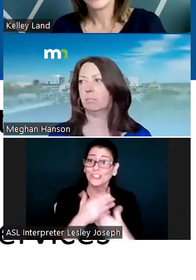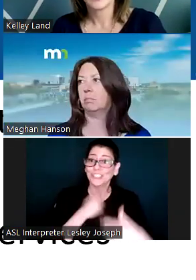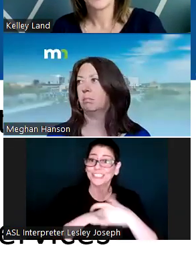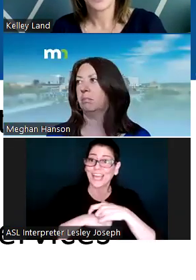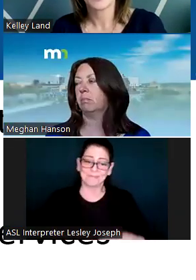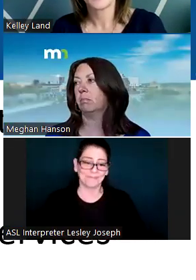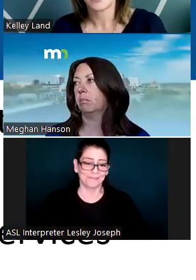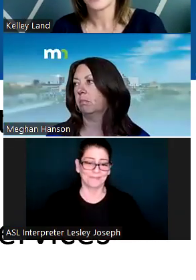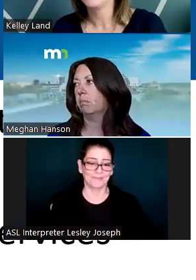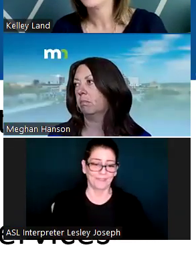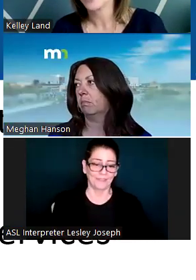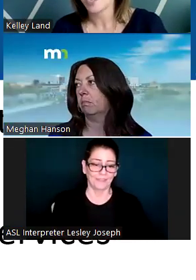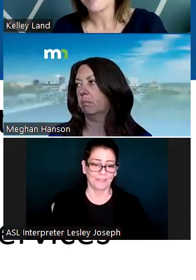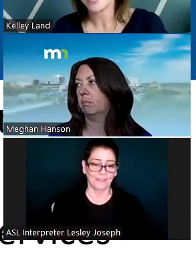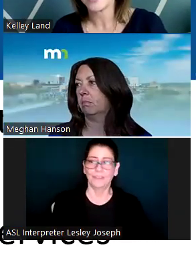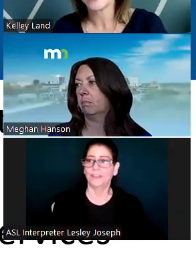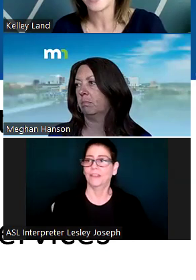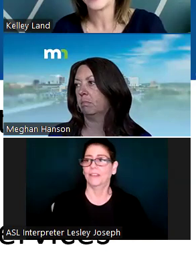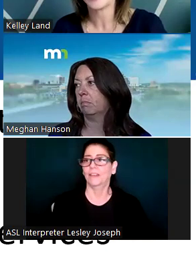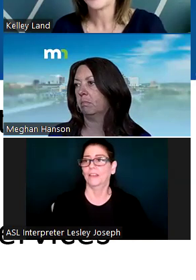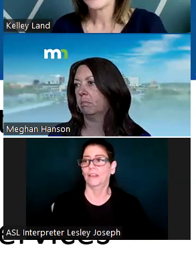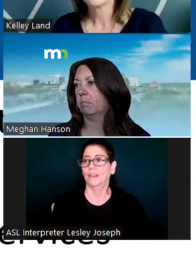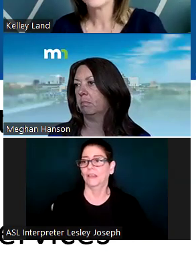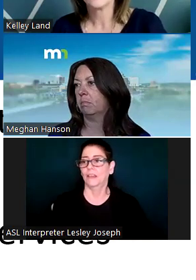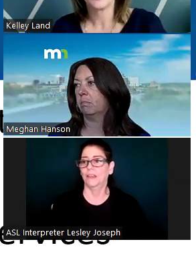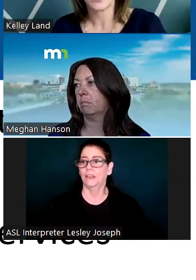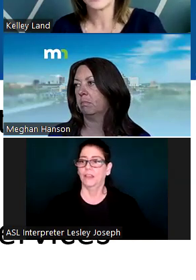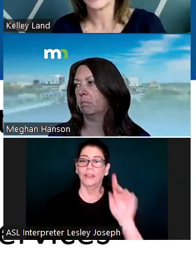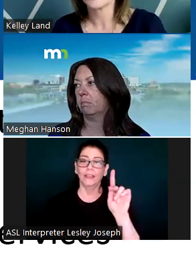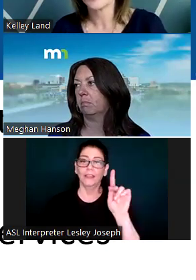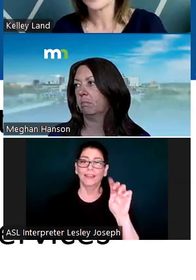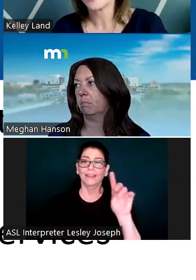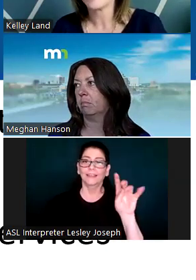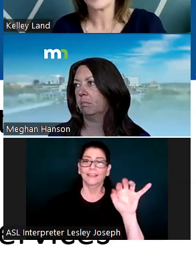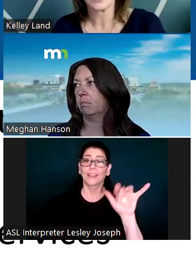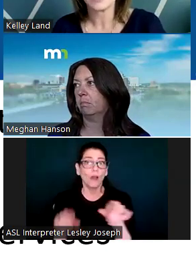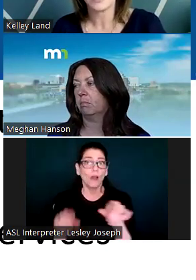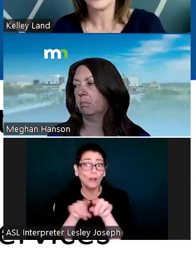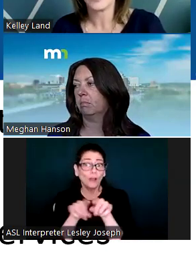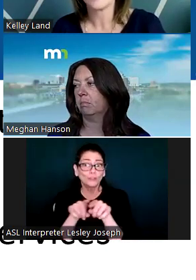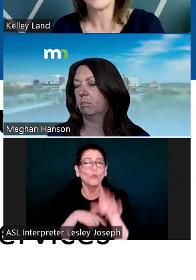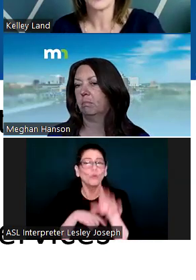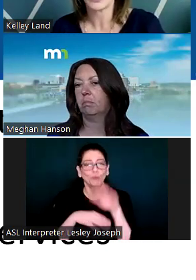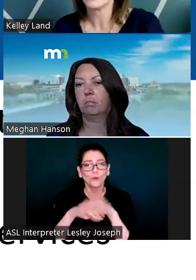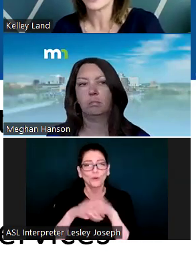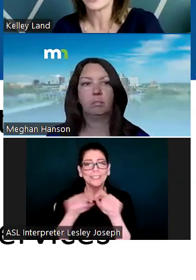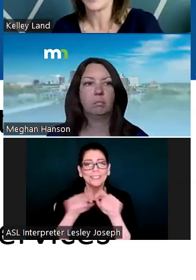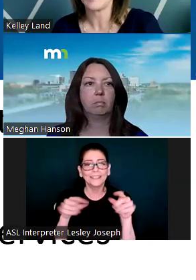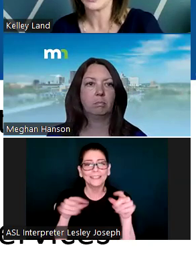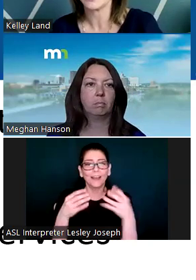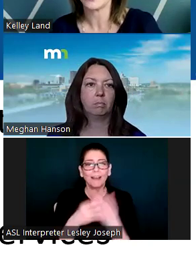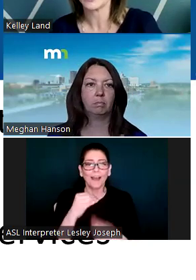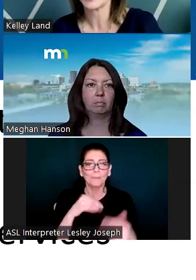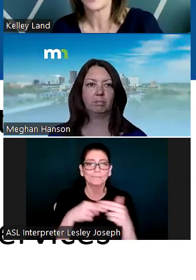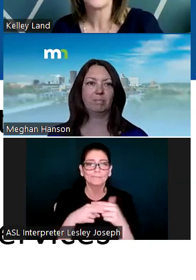Yeah, and I just want to also say you will get copies of these slides, so please feel free to go through them in more detail. And I believe our contact